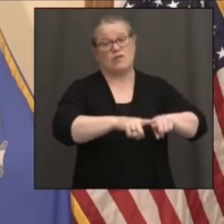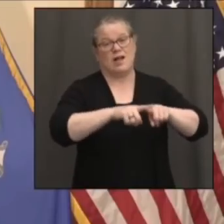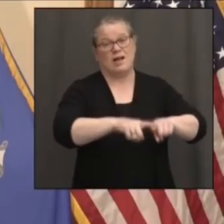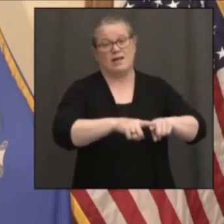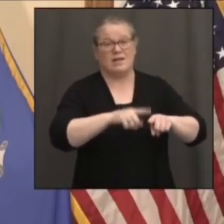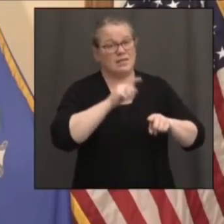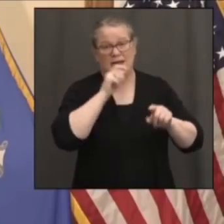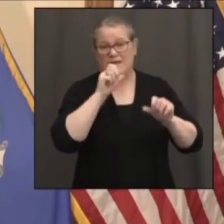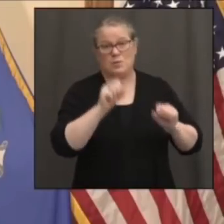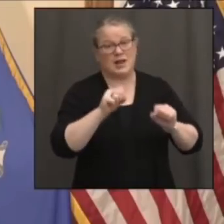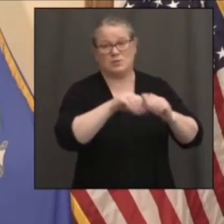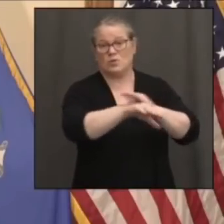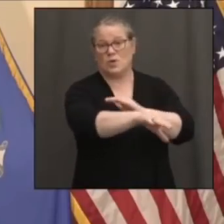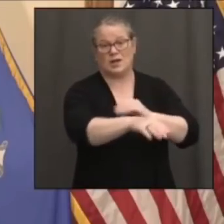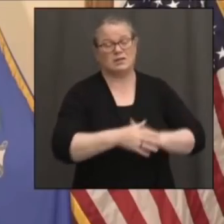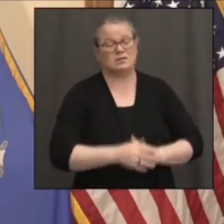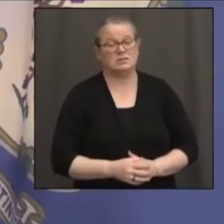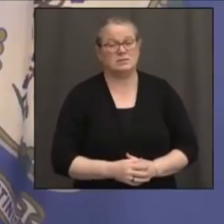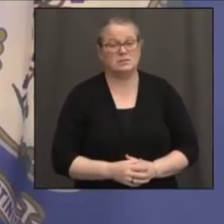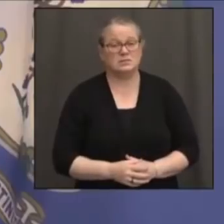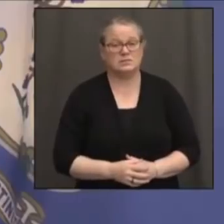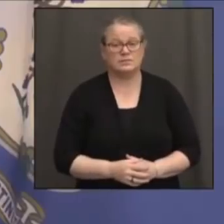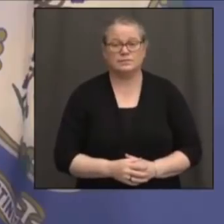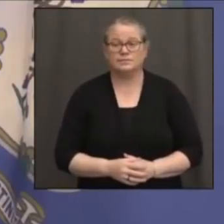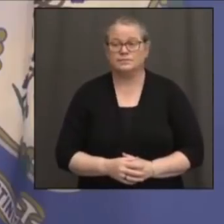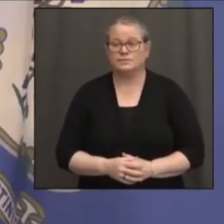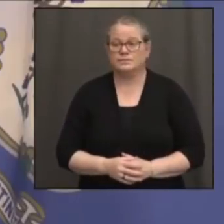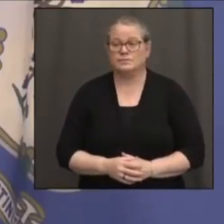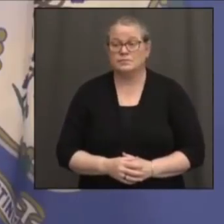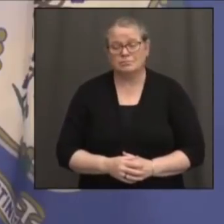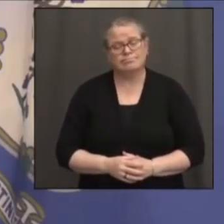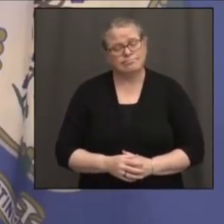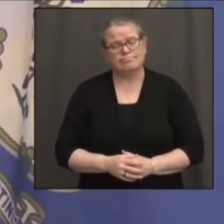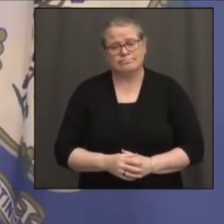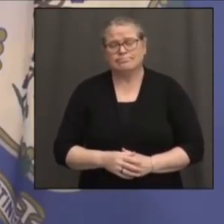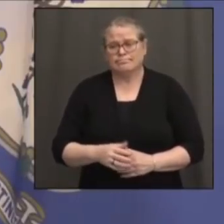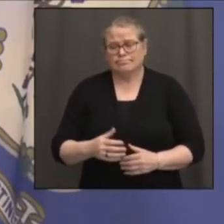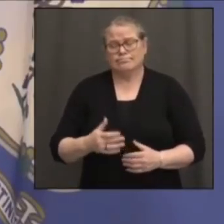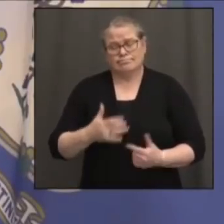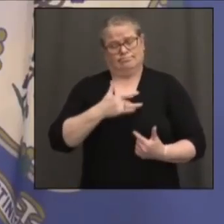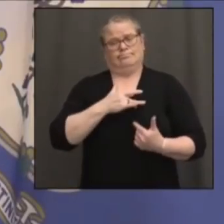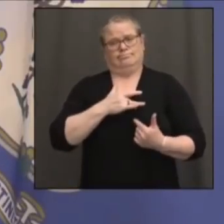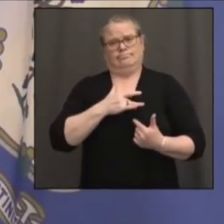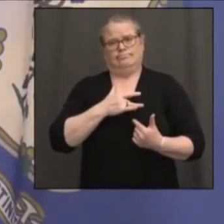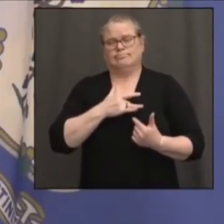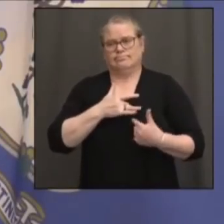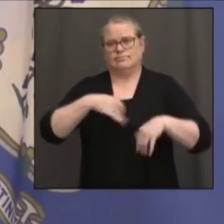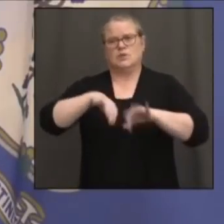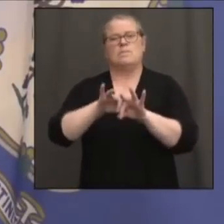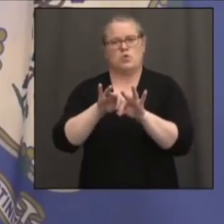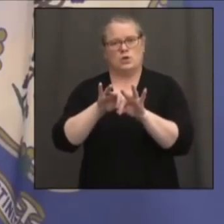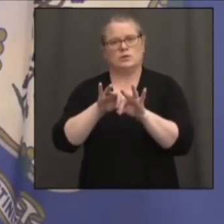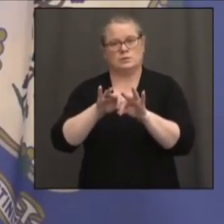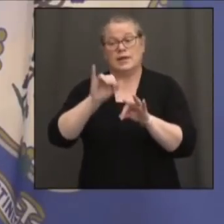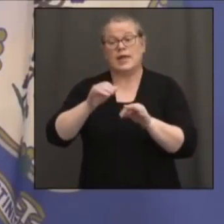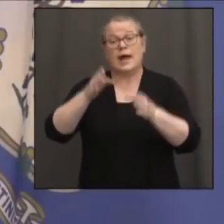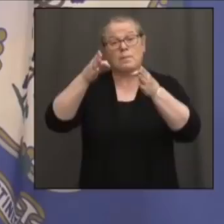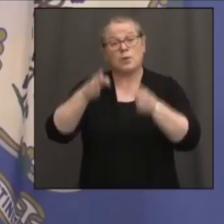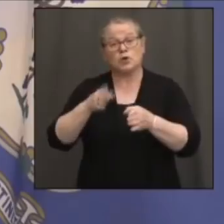there. In my heart, I do, Sue. I got to tell you, if that essential caregiver is fully